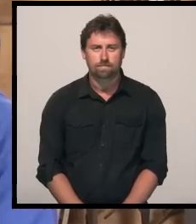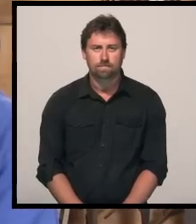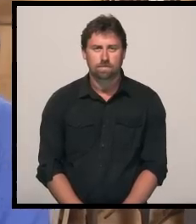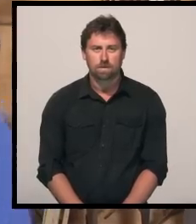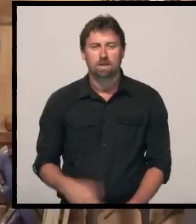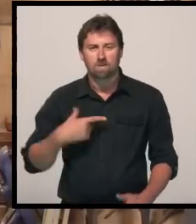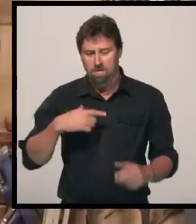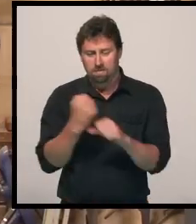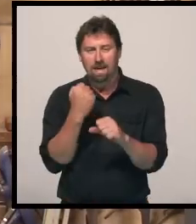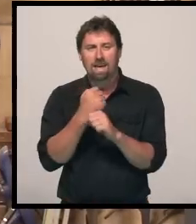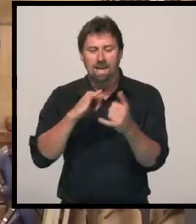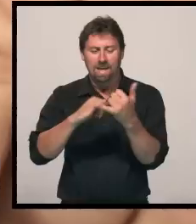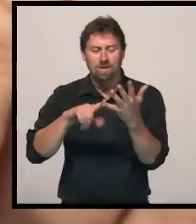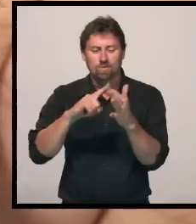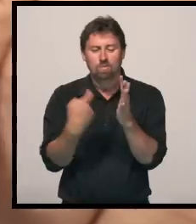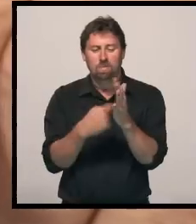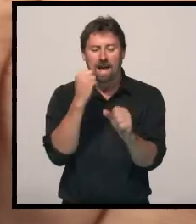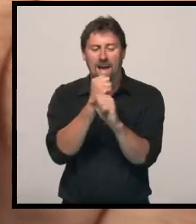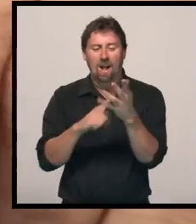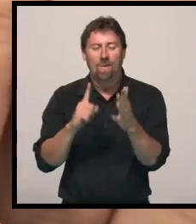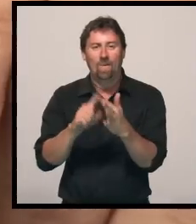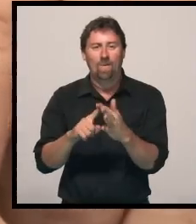That's why they make super glue.